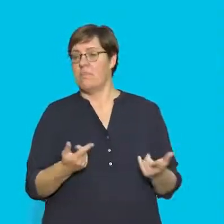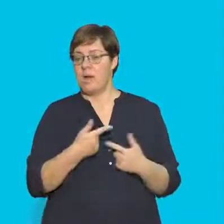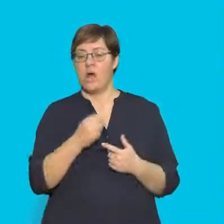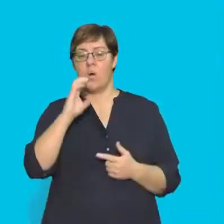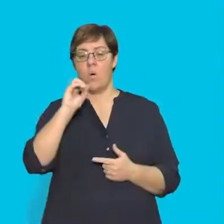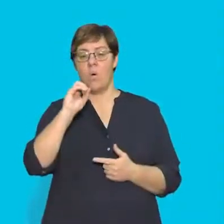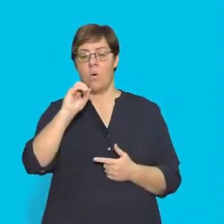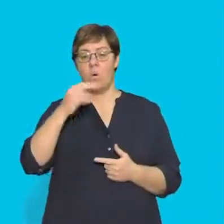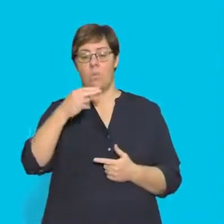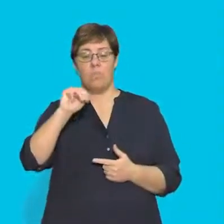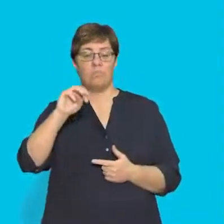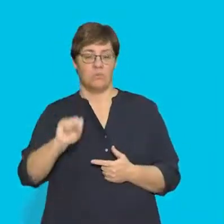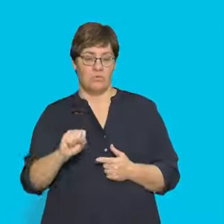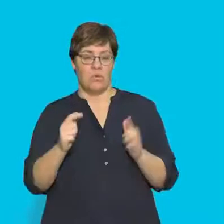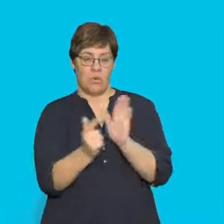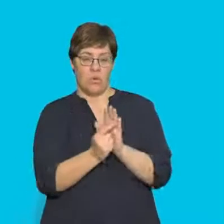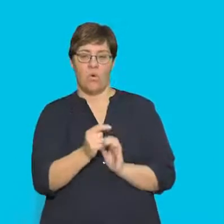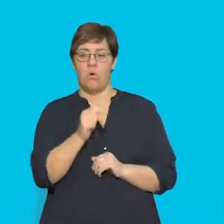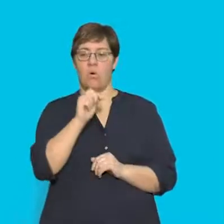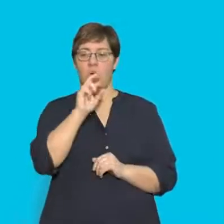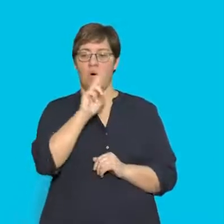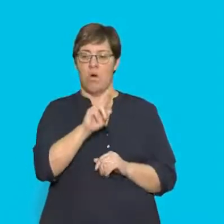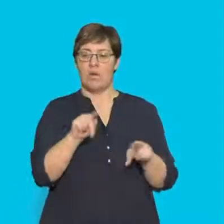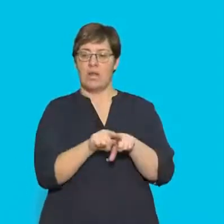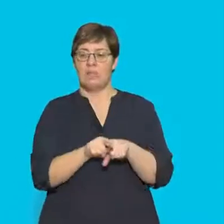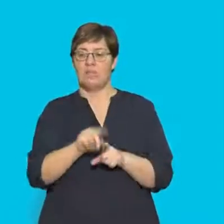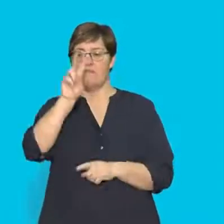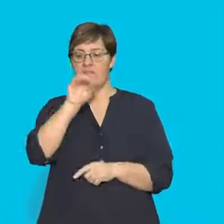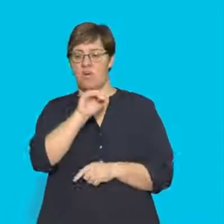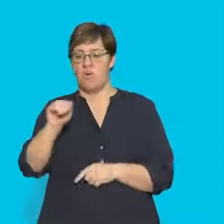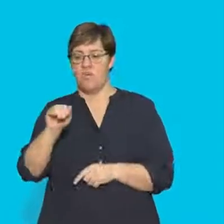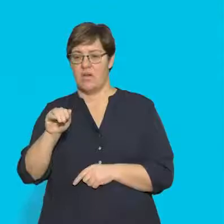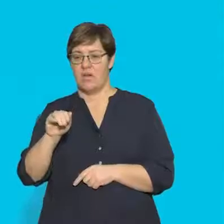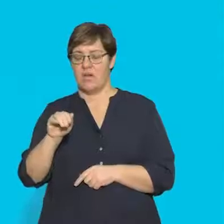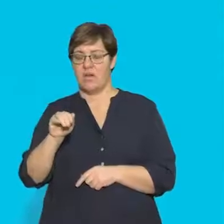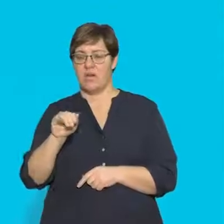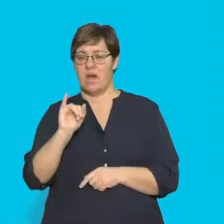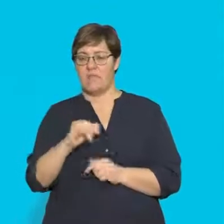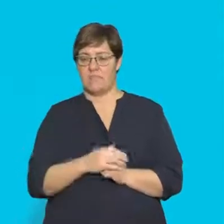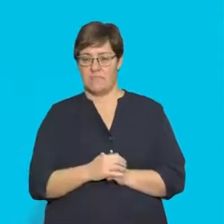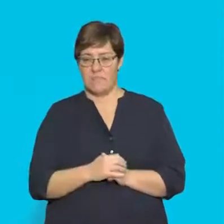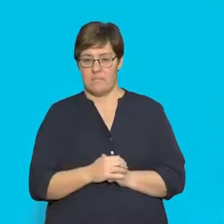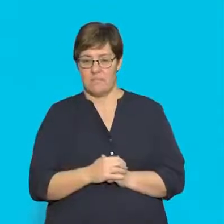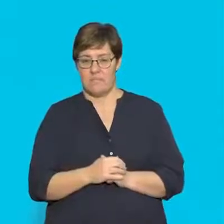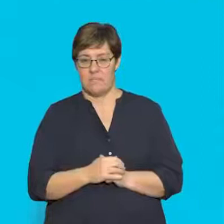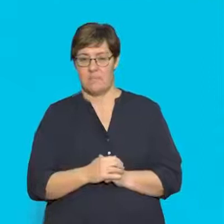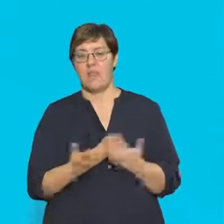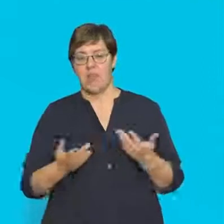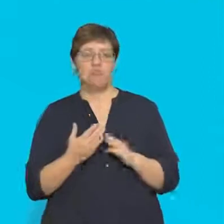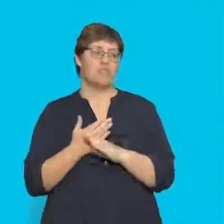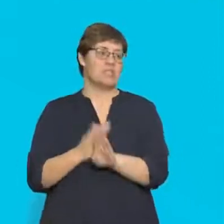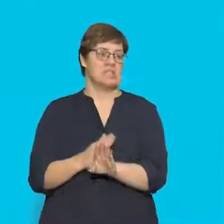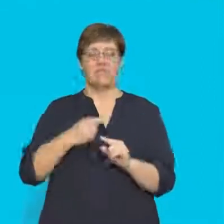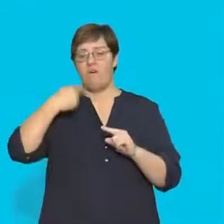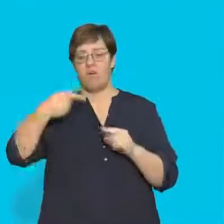know that R is equal to V over I. So you can work out, for example, the resistance of the coil. If you know